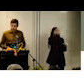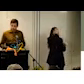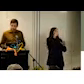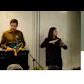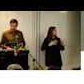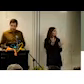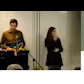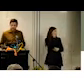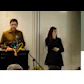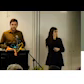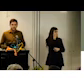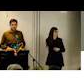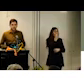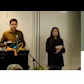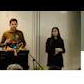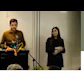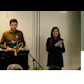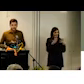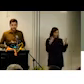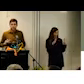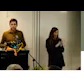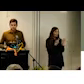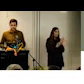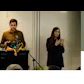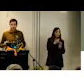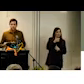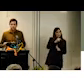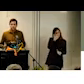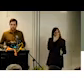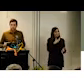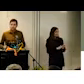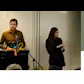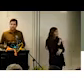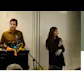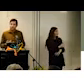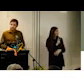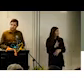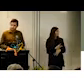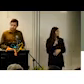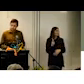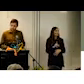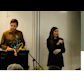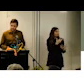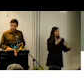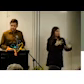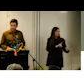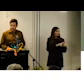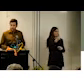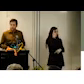trained to understand. And does this through replaying those experiences over and over again after we've experienced